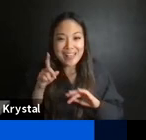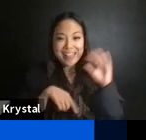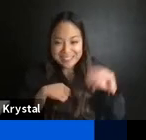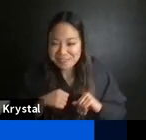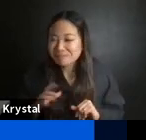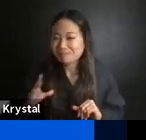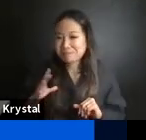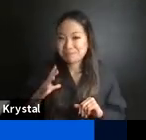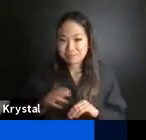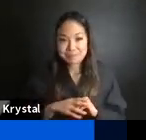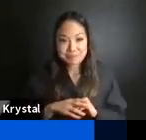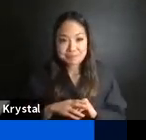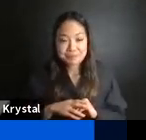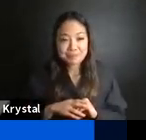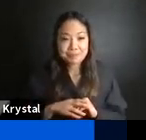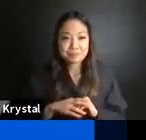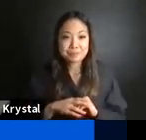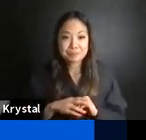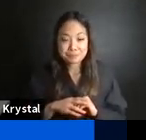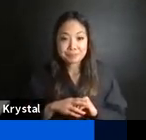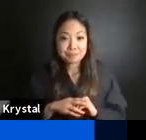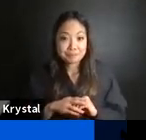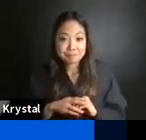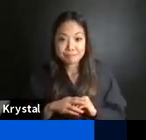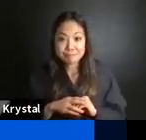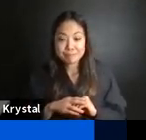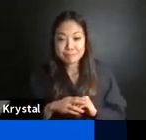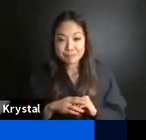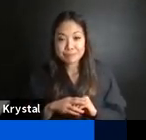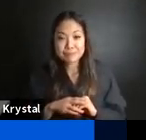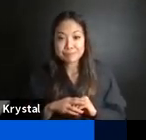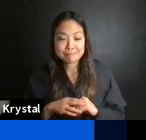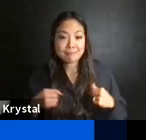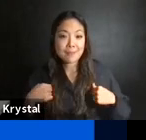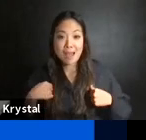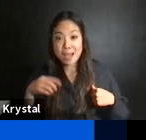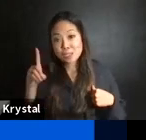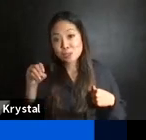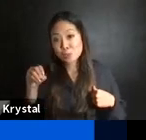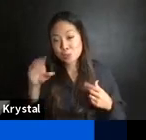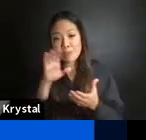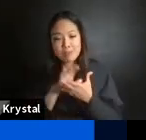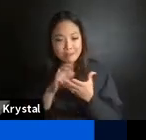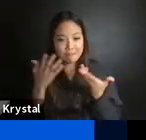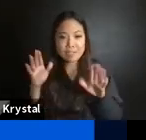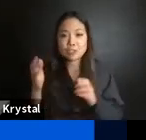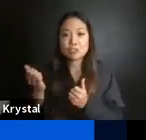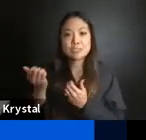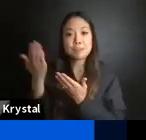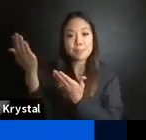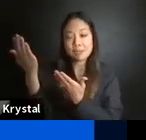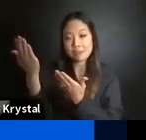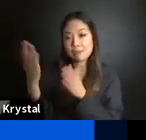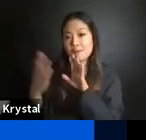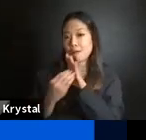there's just as i you know conclude um i do want to i do believe that we um submitted a copy of the code of conduct